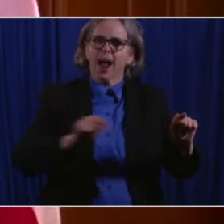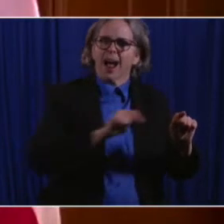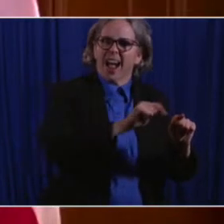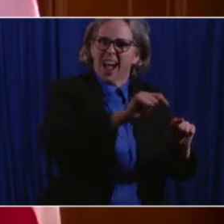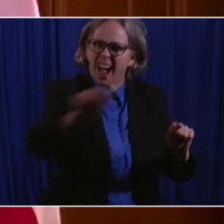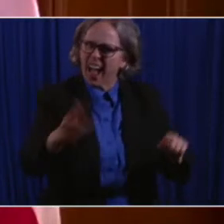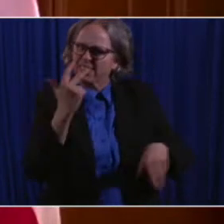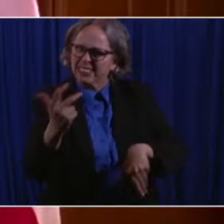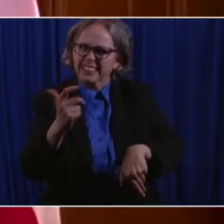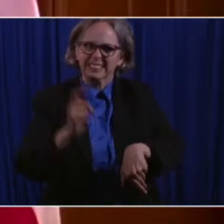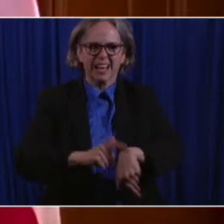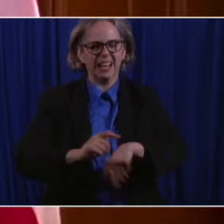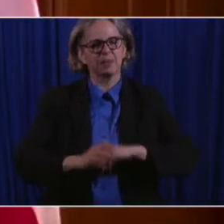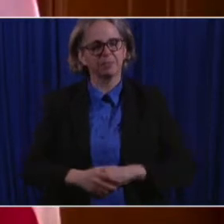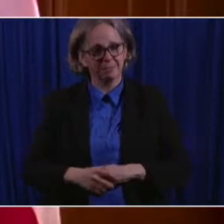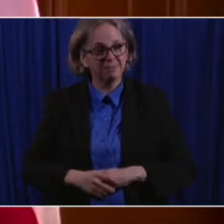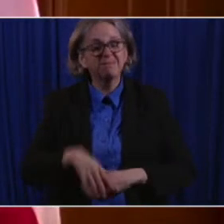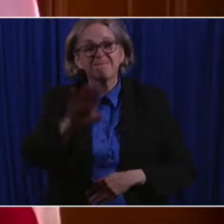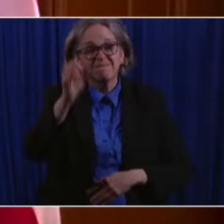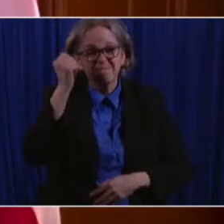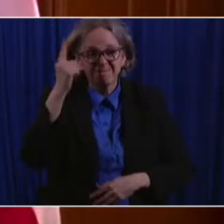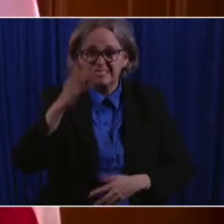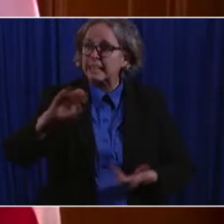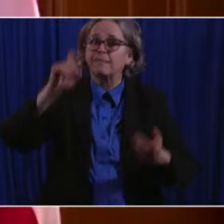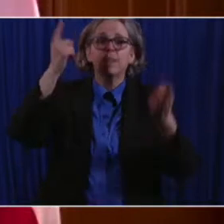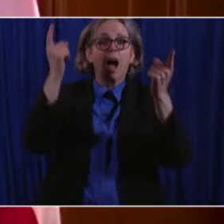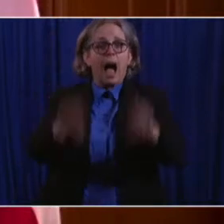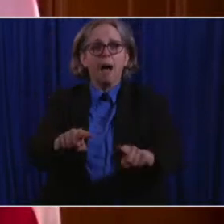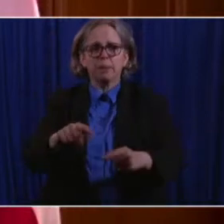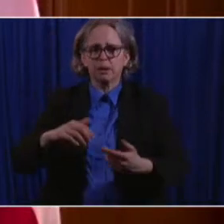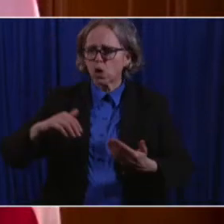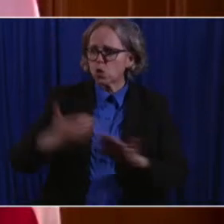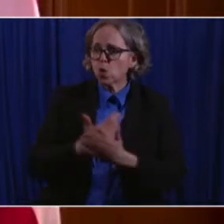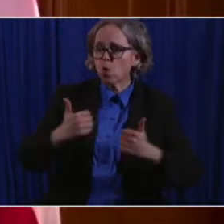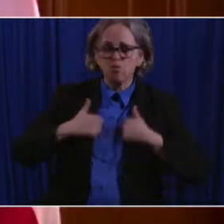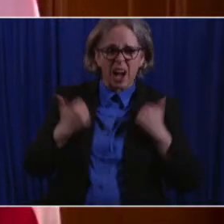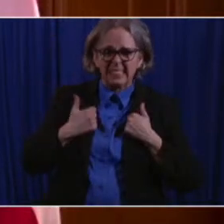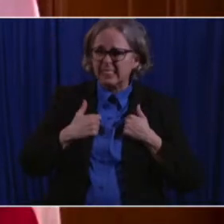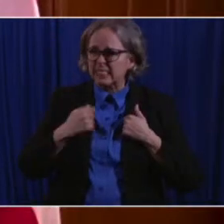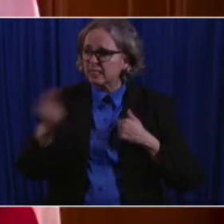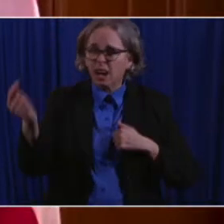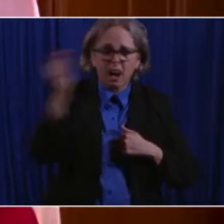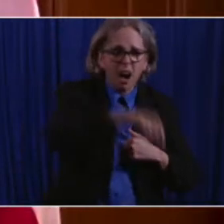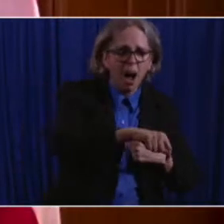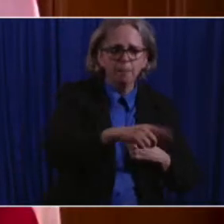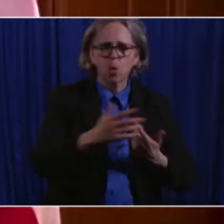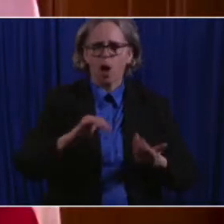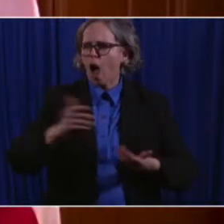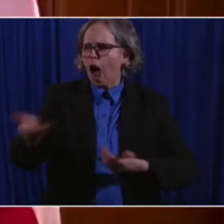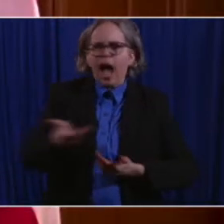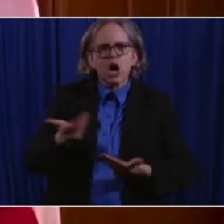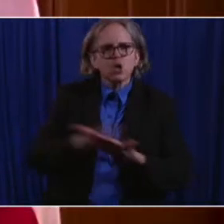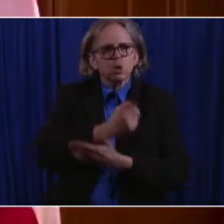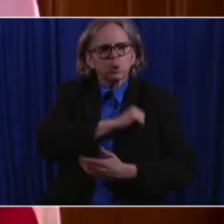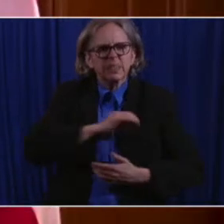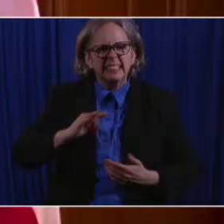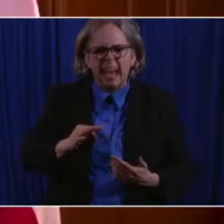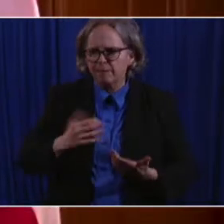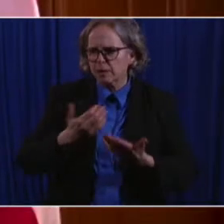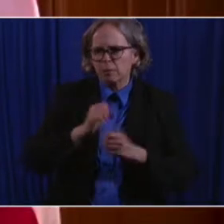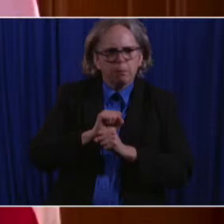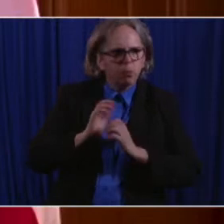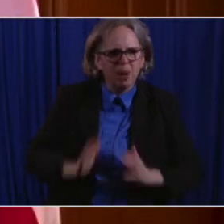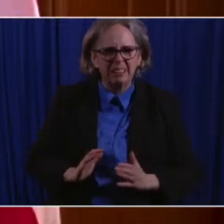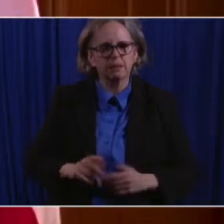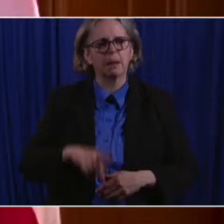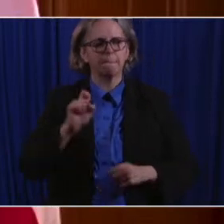if that person has not been vaccinated, we want to make sure that they get vaccinated. If a new employee is hired and they come in and they have not been vaccinated, we